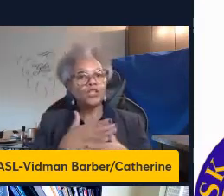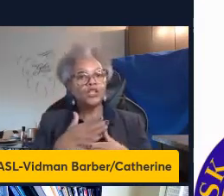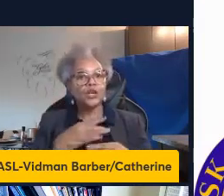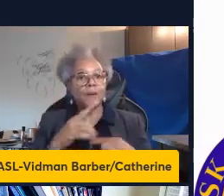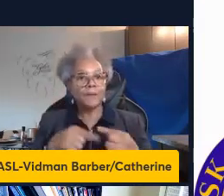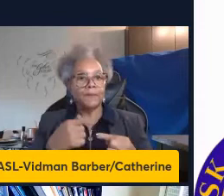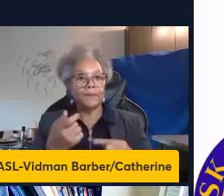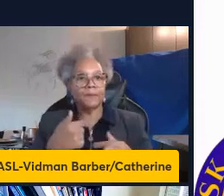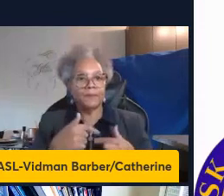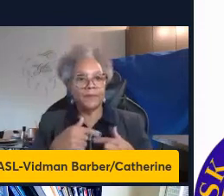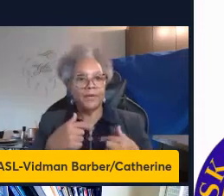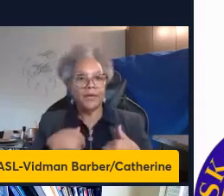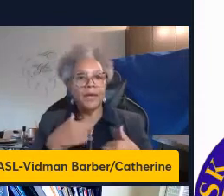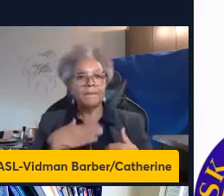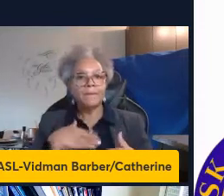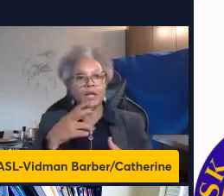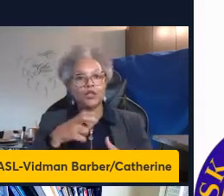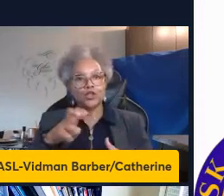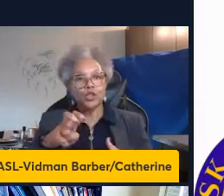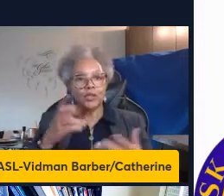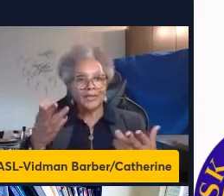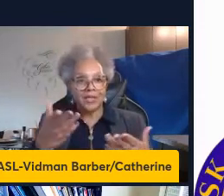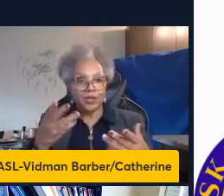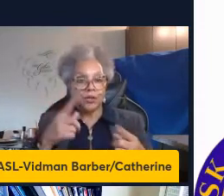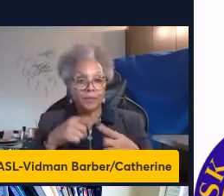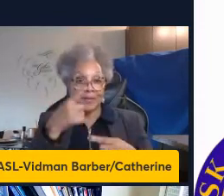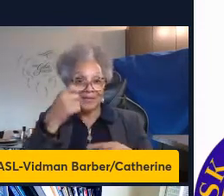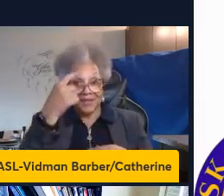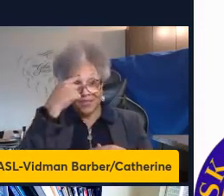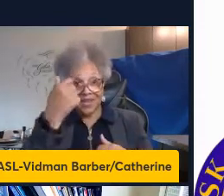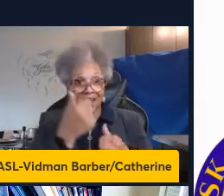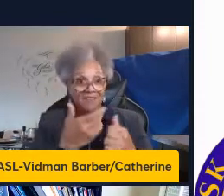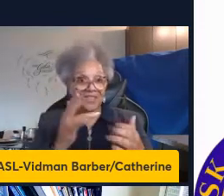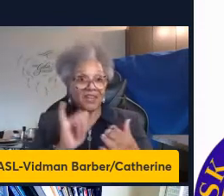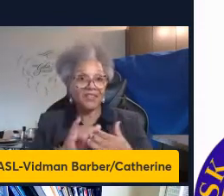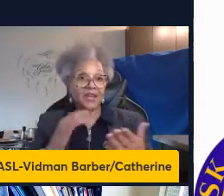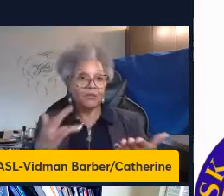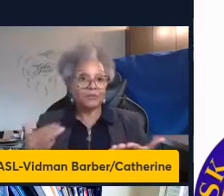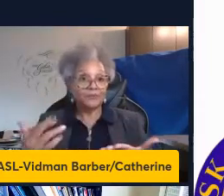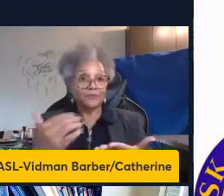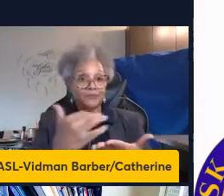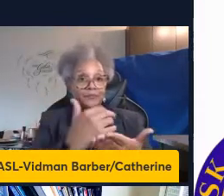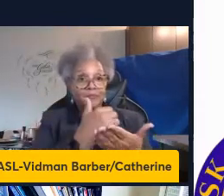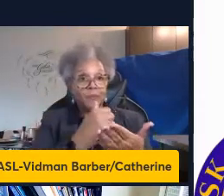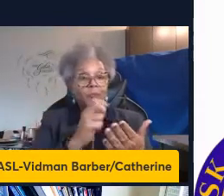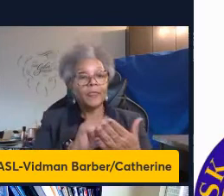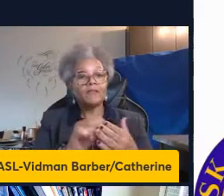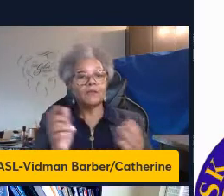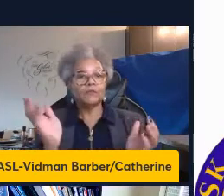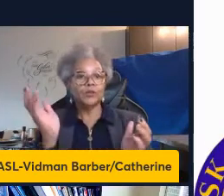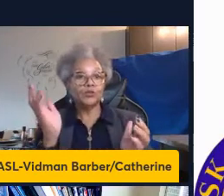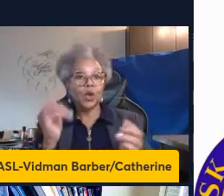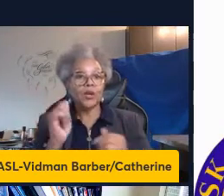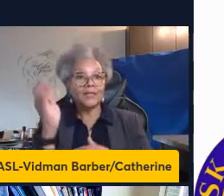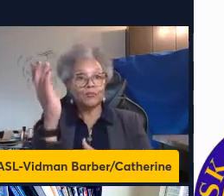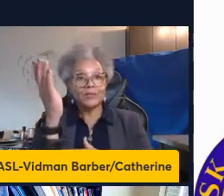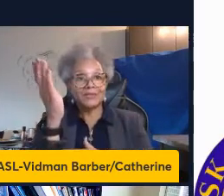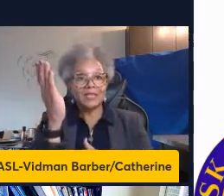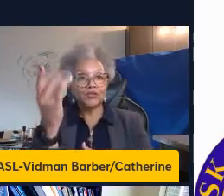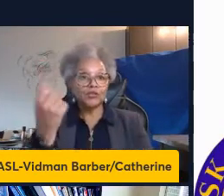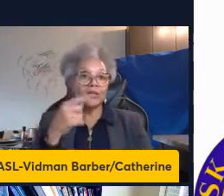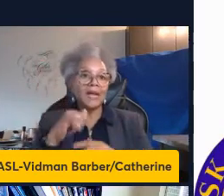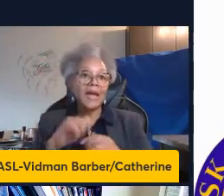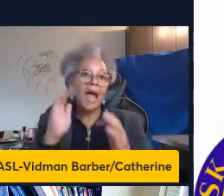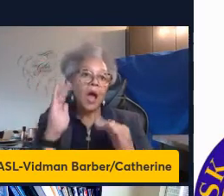me and my journey, because I think, of everything that you'll gather from the talks and the presentations today, I hope